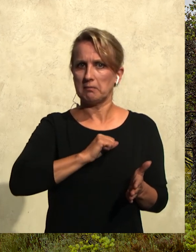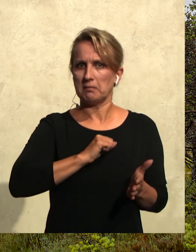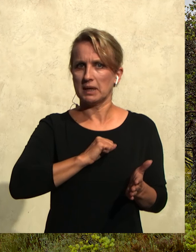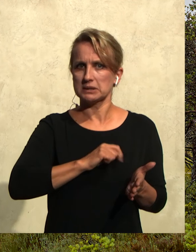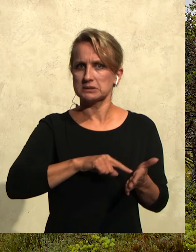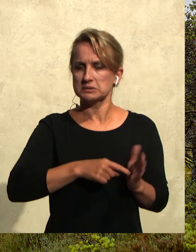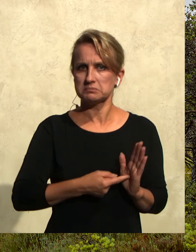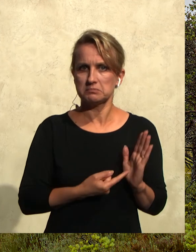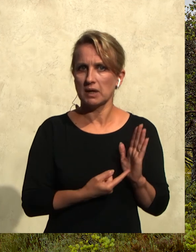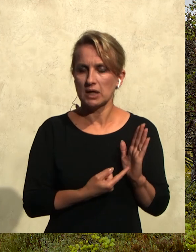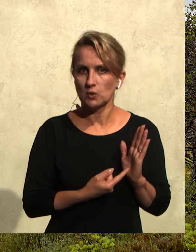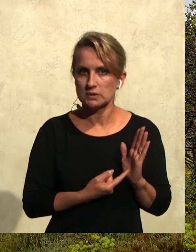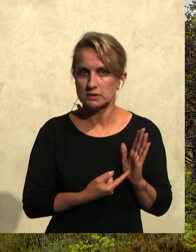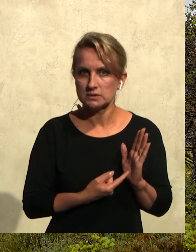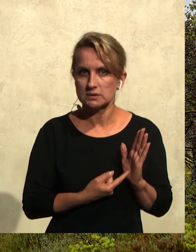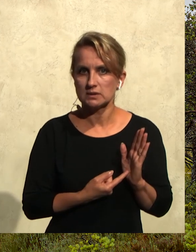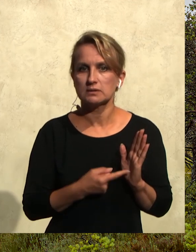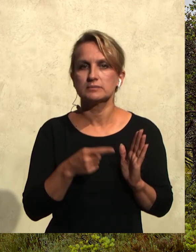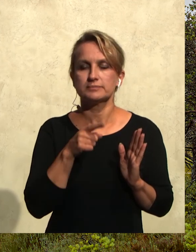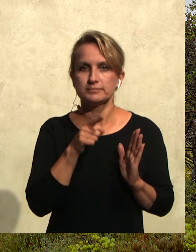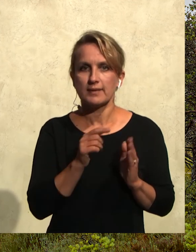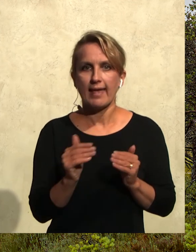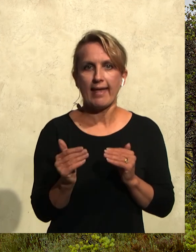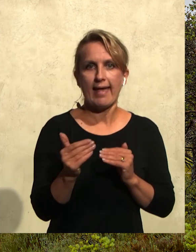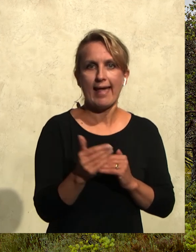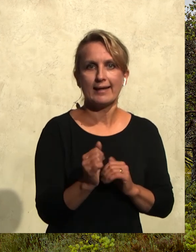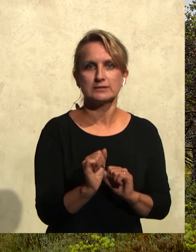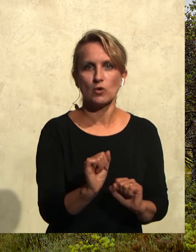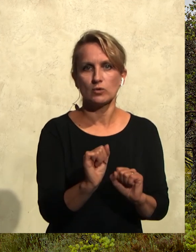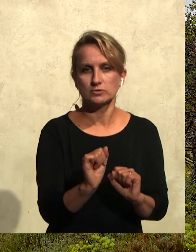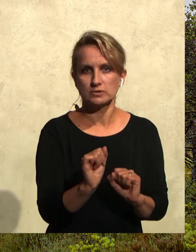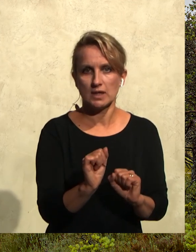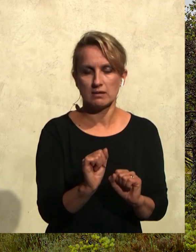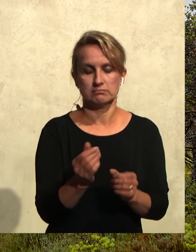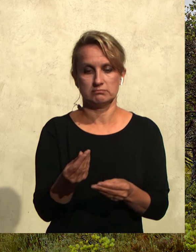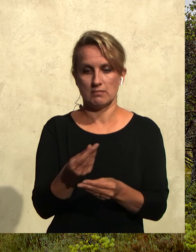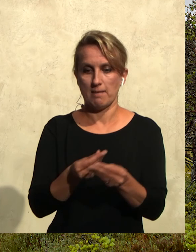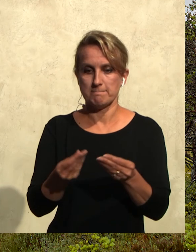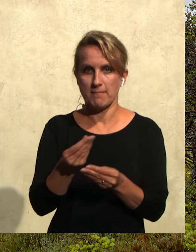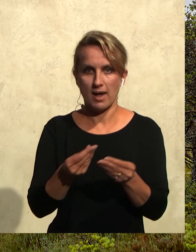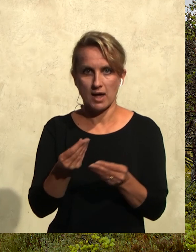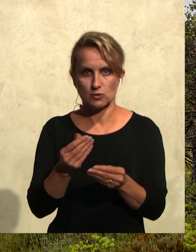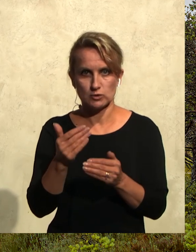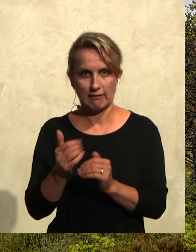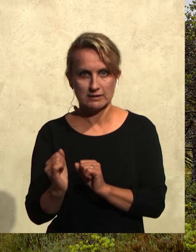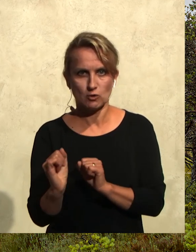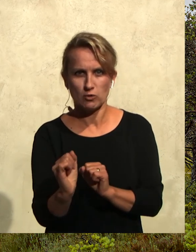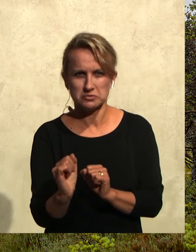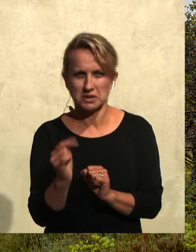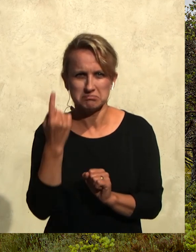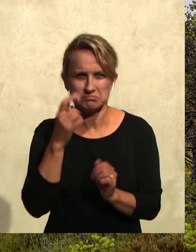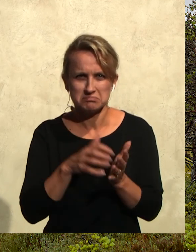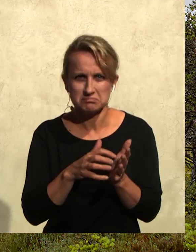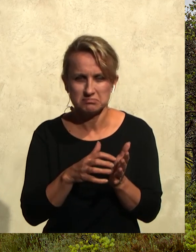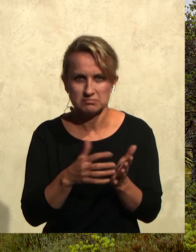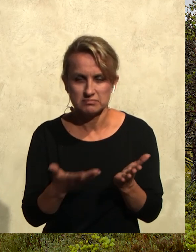advocacy, including, let's call it economic advocacy, making the case, the investment case, linking it to the National Mental